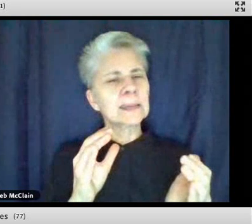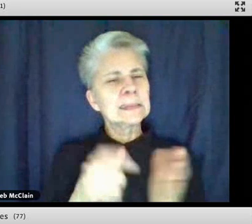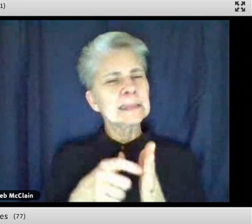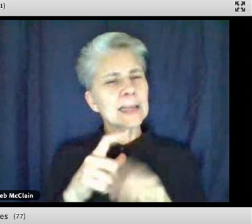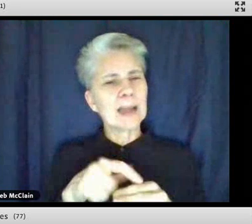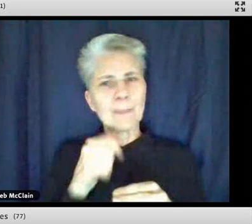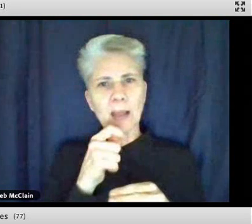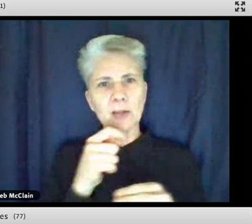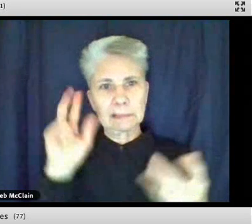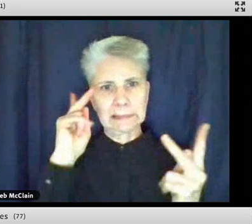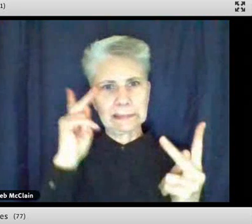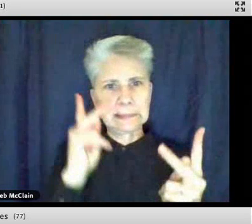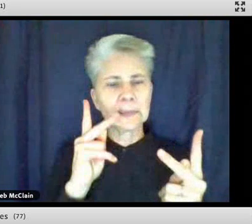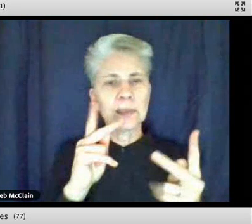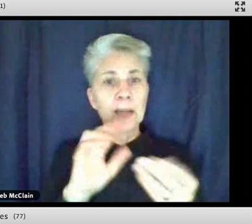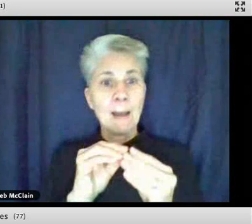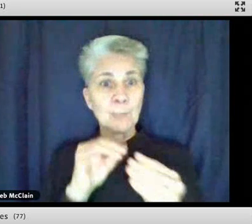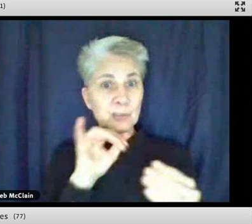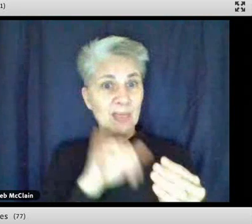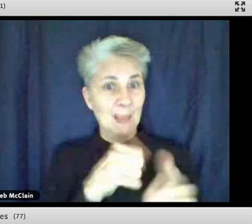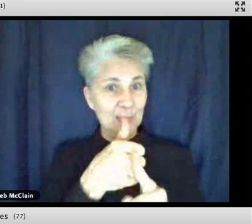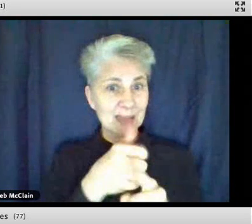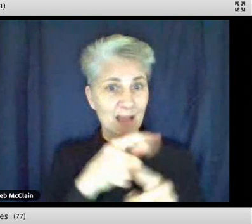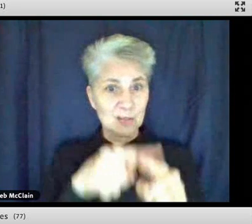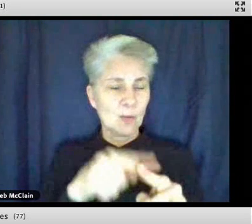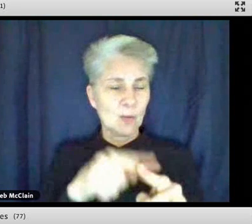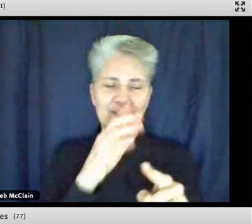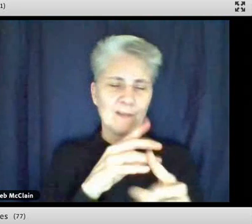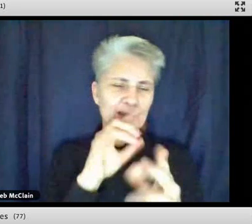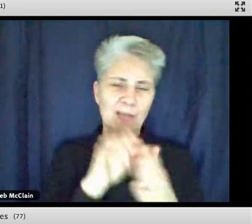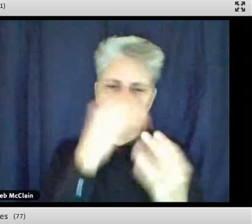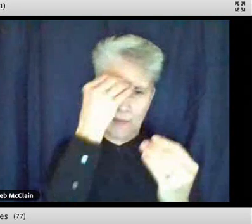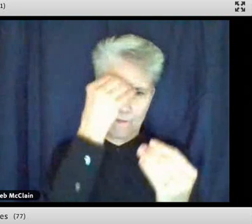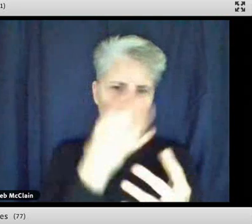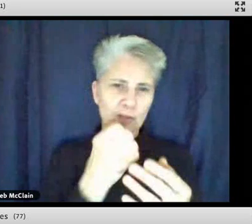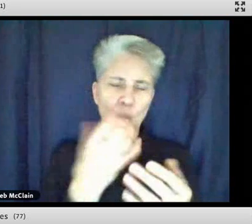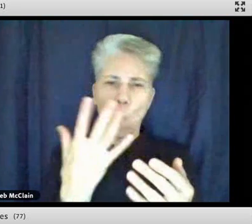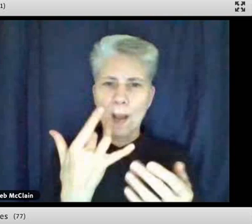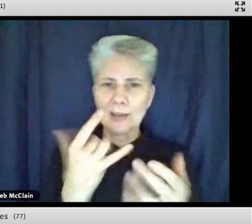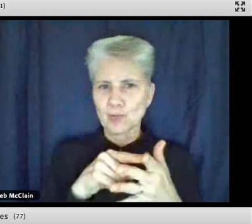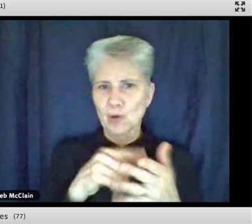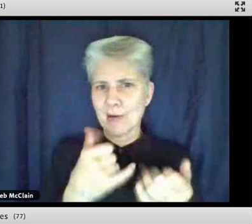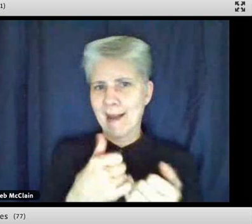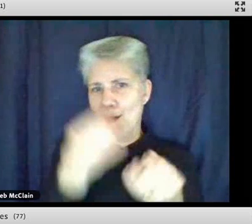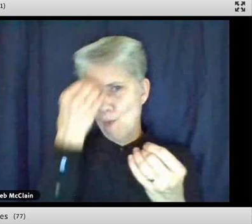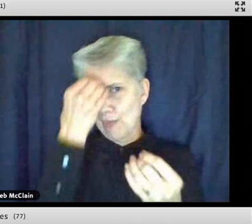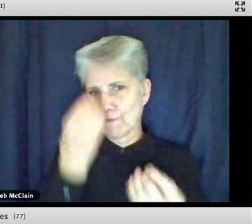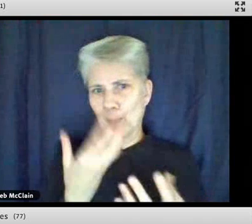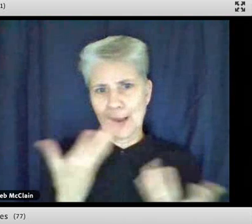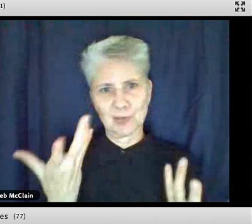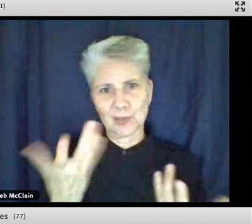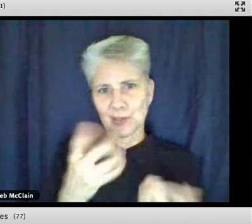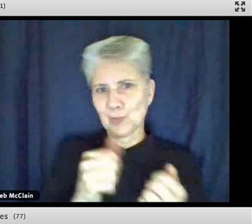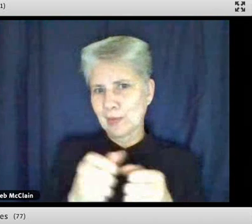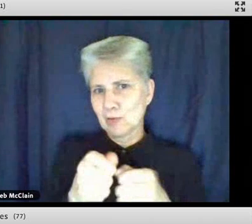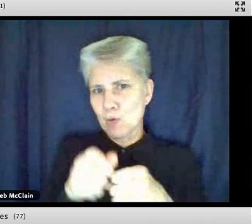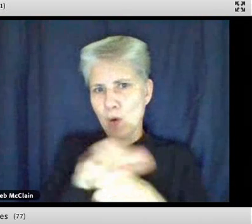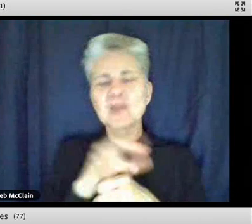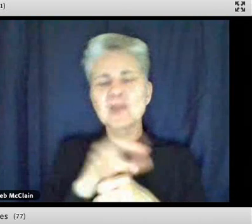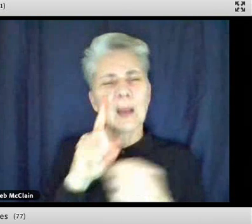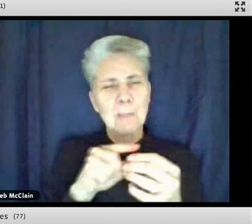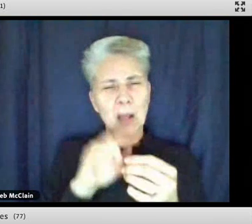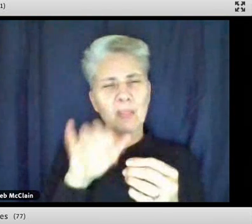never done that with information, so why do that with the data we're getting now? So just something to think about. Another thing I